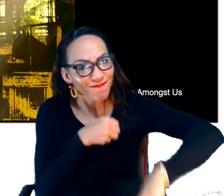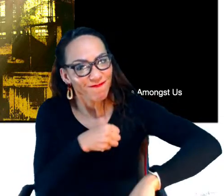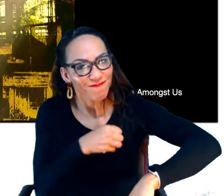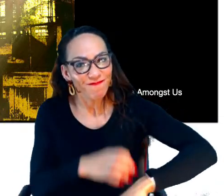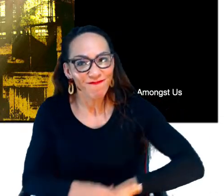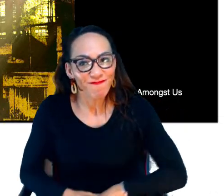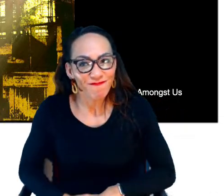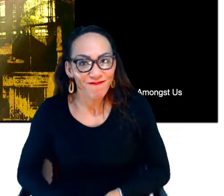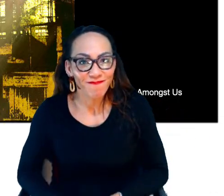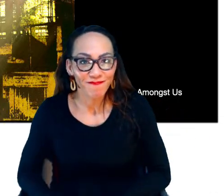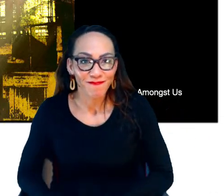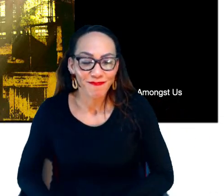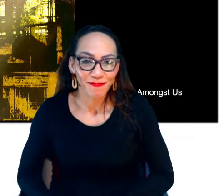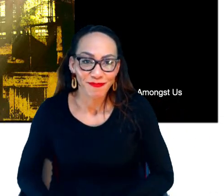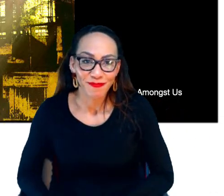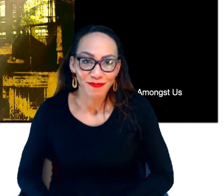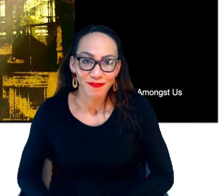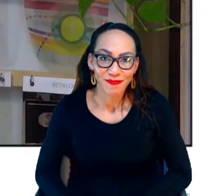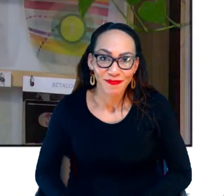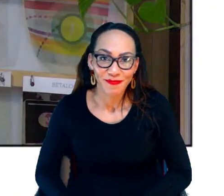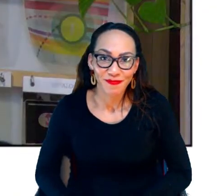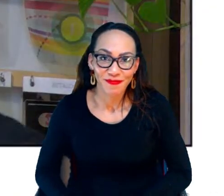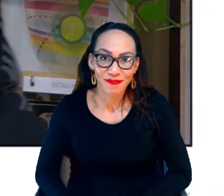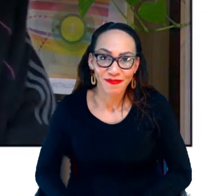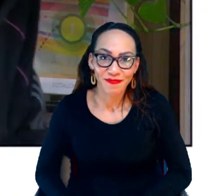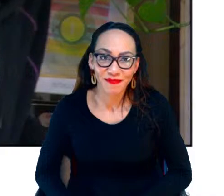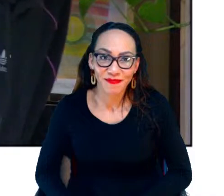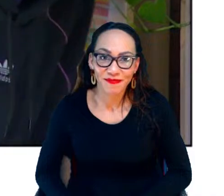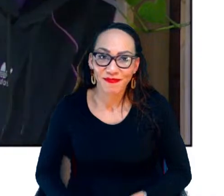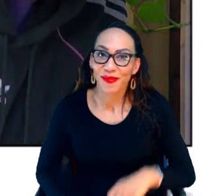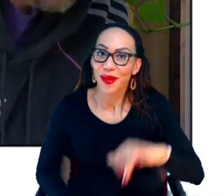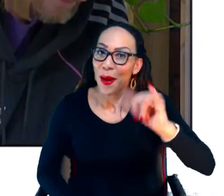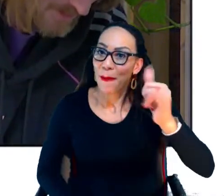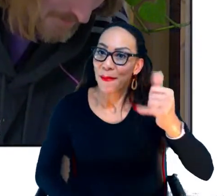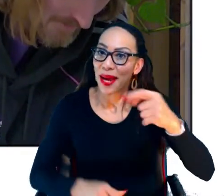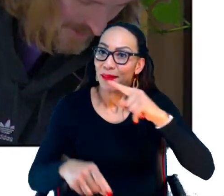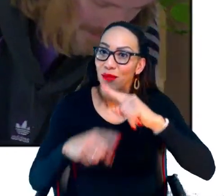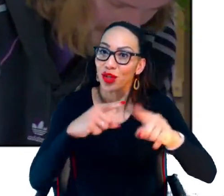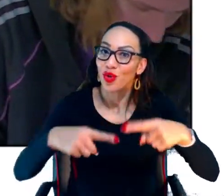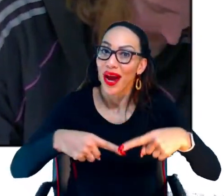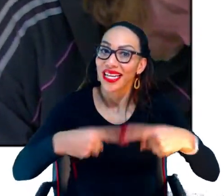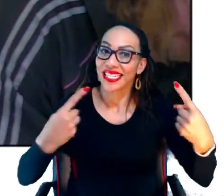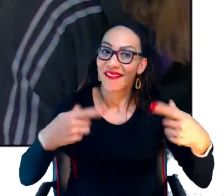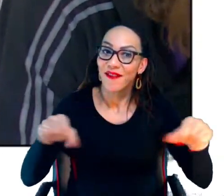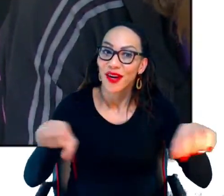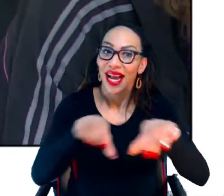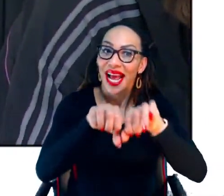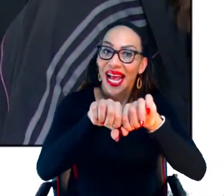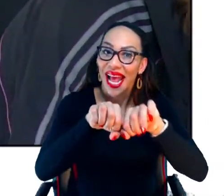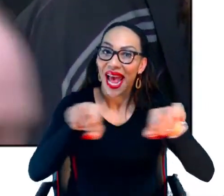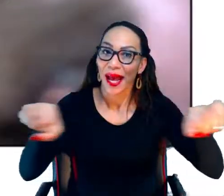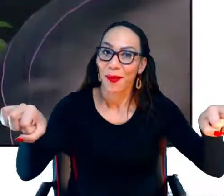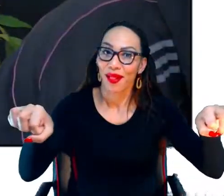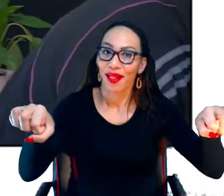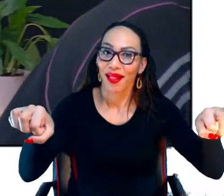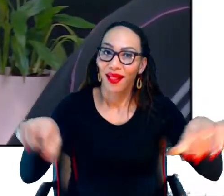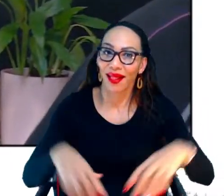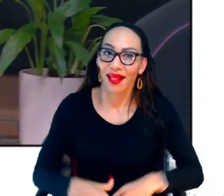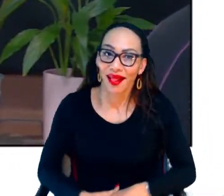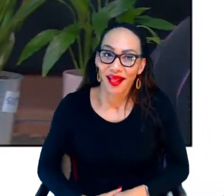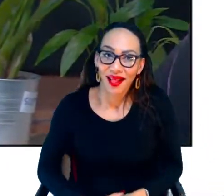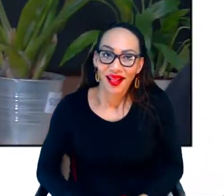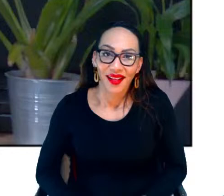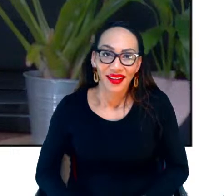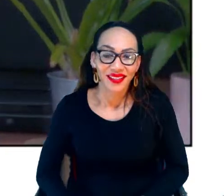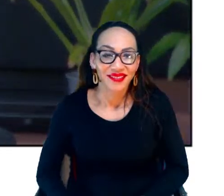You've got a different cable as well. Something here between here and TV. Okay.